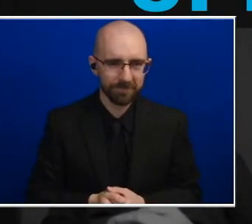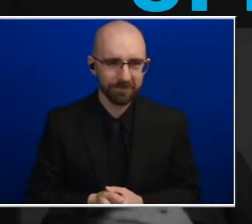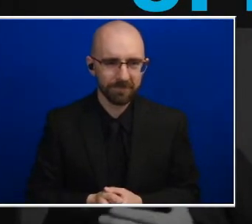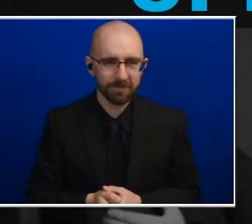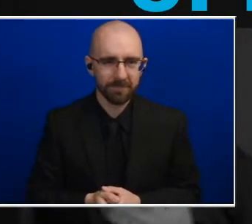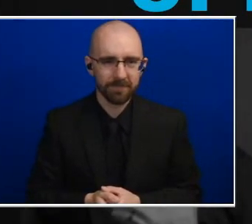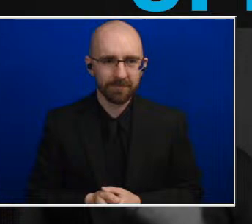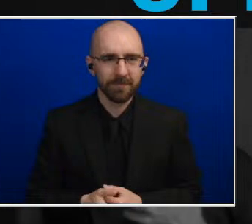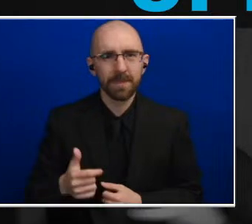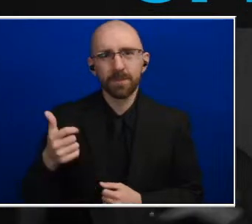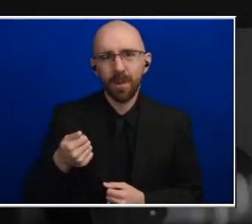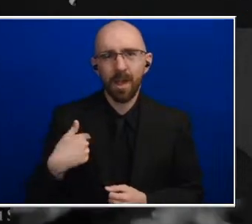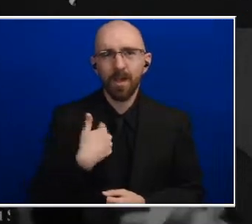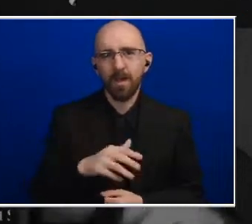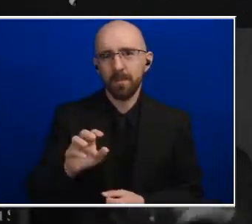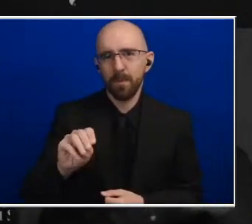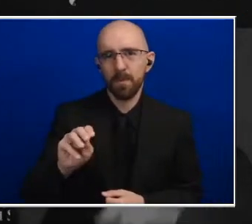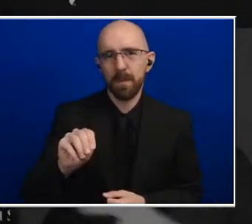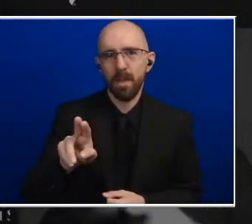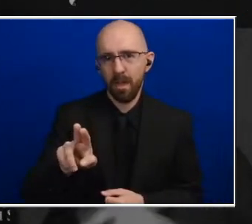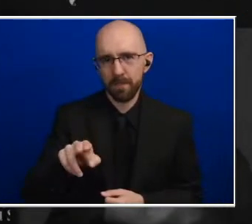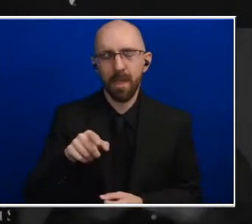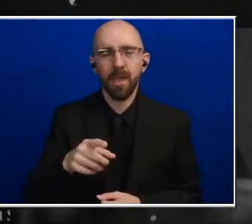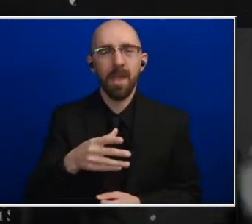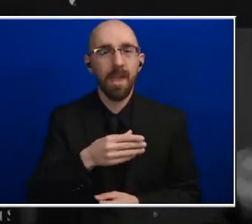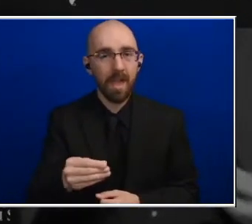Subscribe to our Morning Medical Update and Open